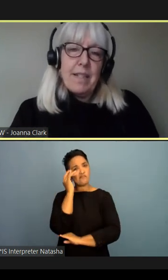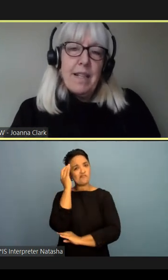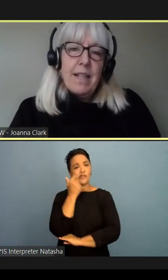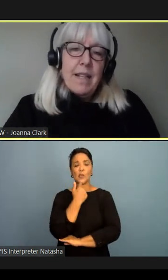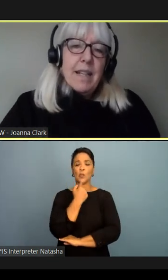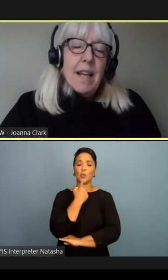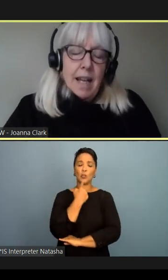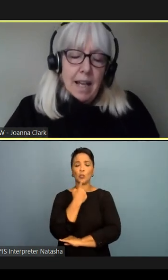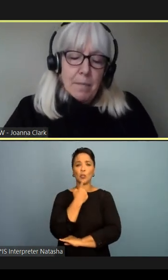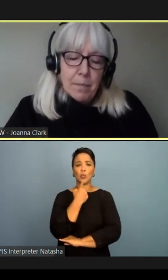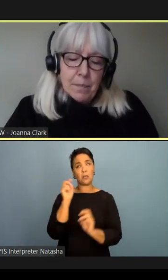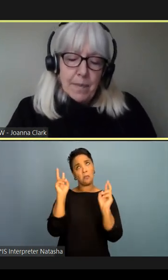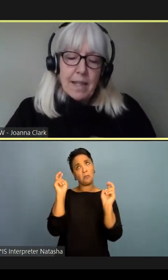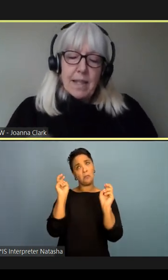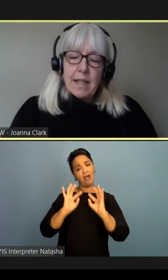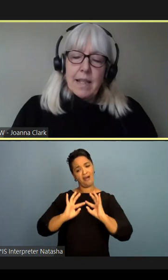families.